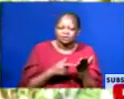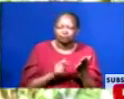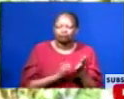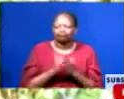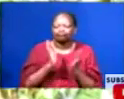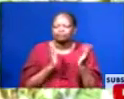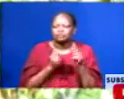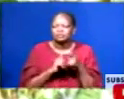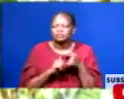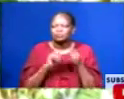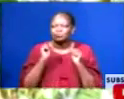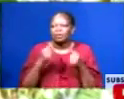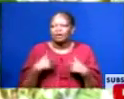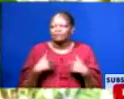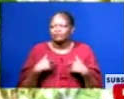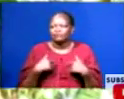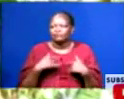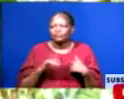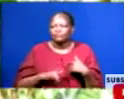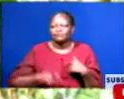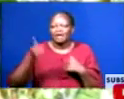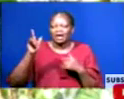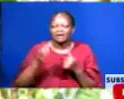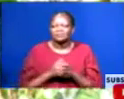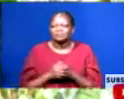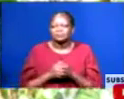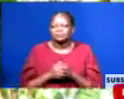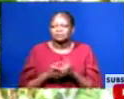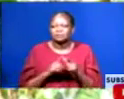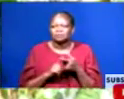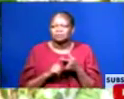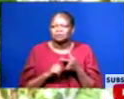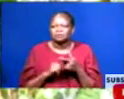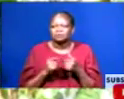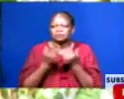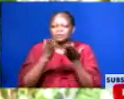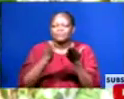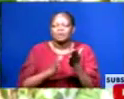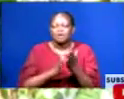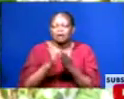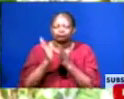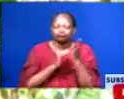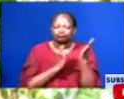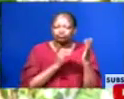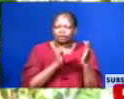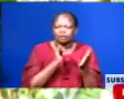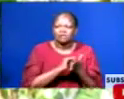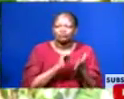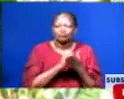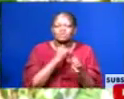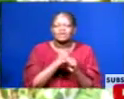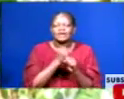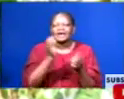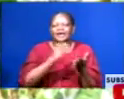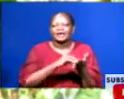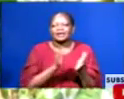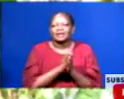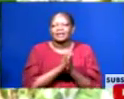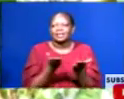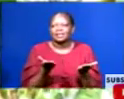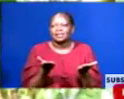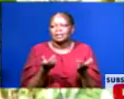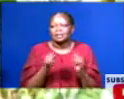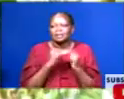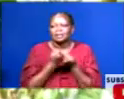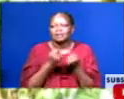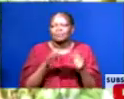have flying wings, supply wings, that was redone, and I was one of the team members